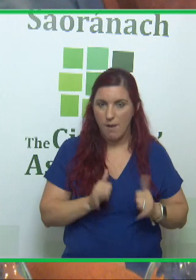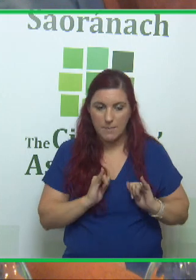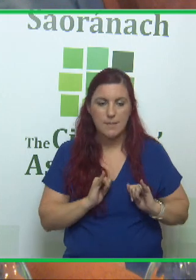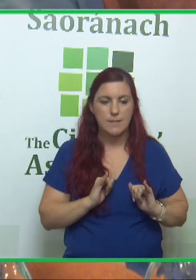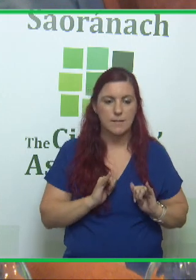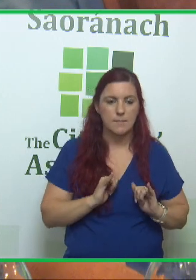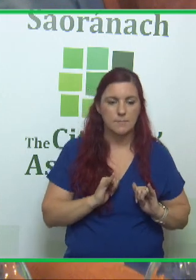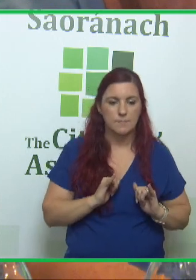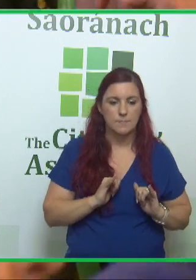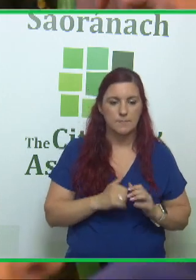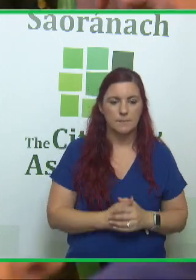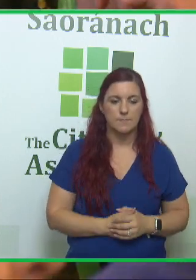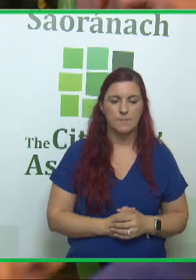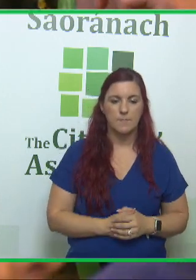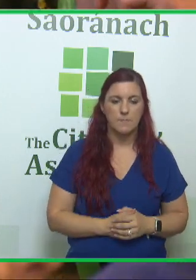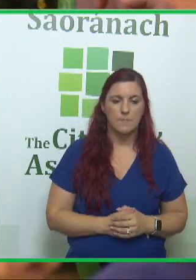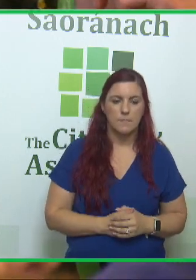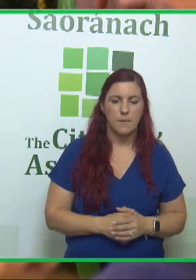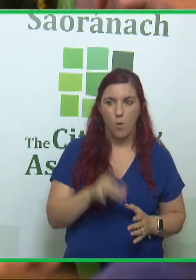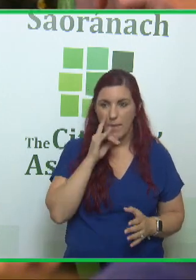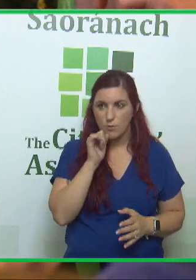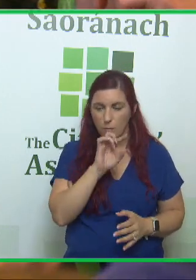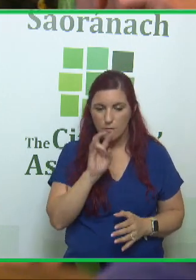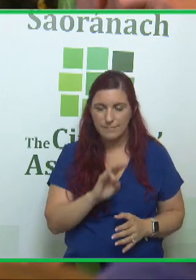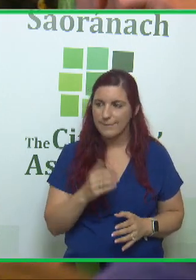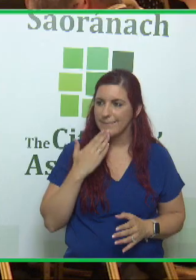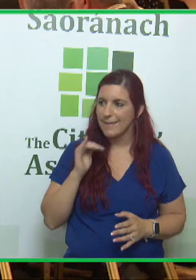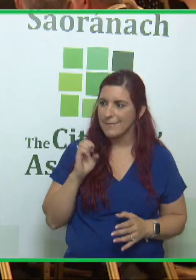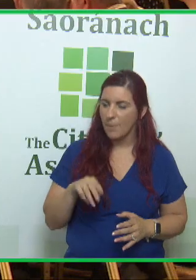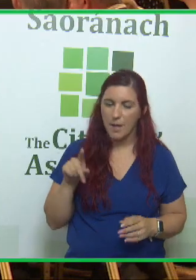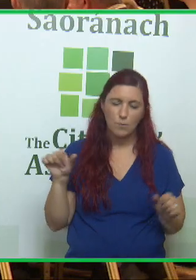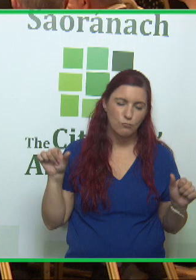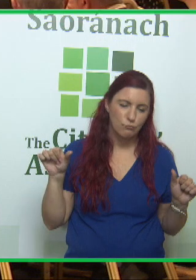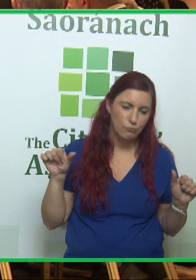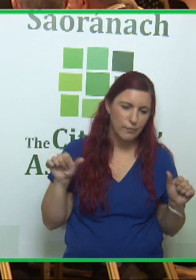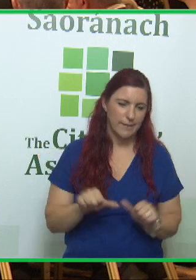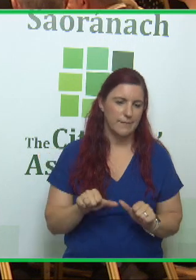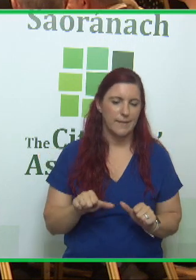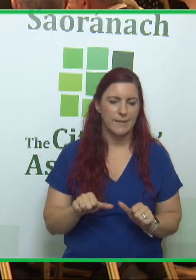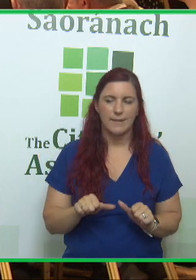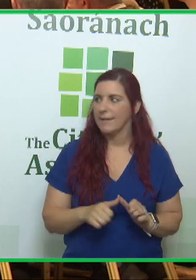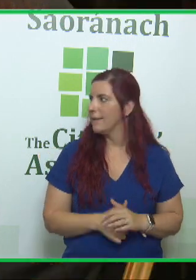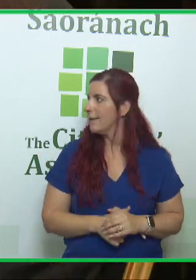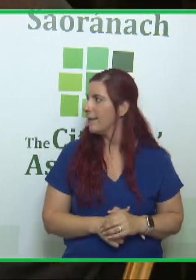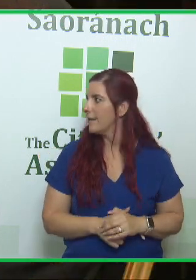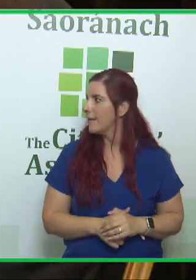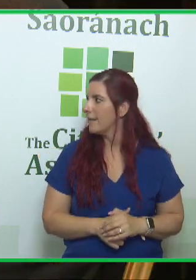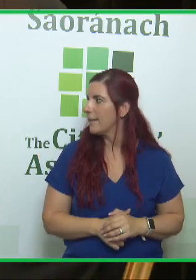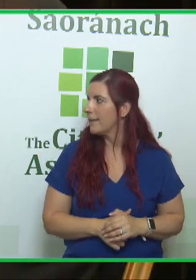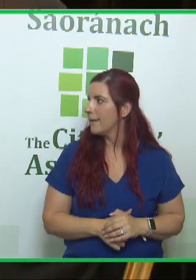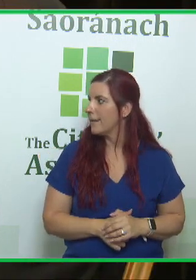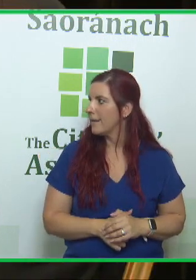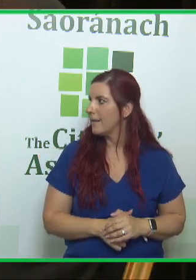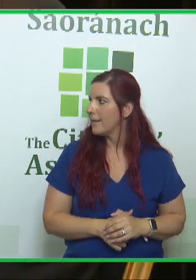think that's a piece. Does that make sense? Okay, Tommy, very briefly, Yes. because we do need to go back to the tables now. I'll just take the waiting time question